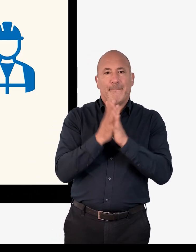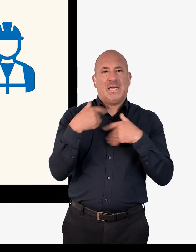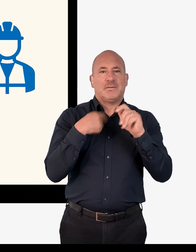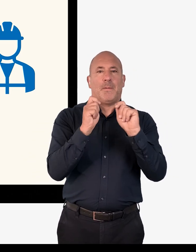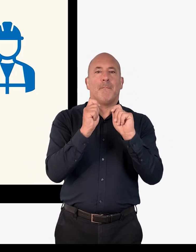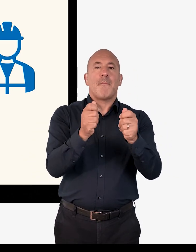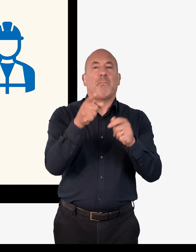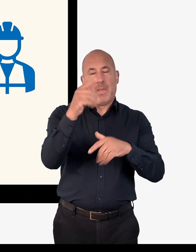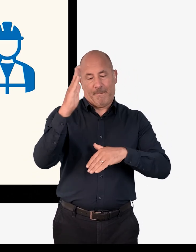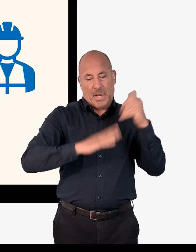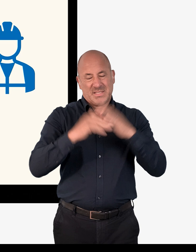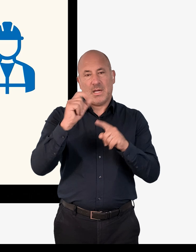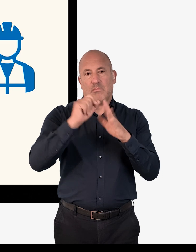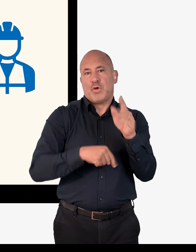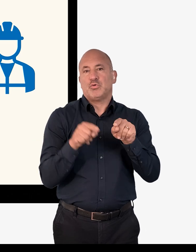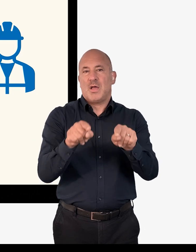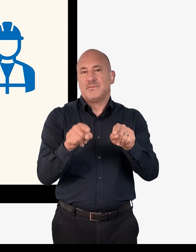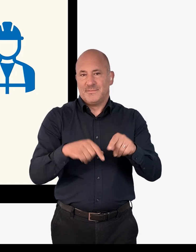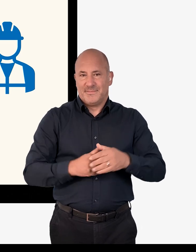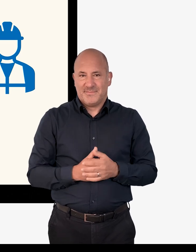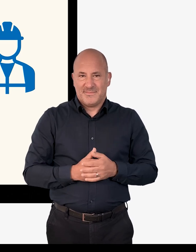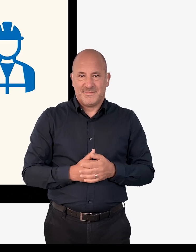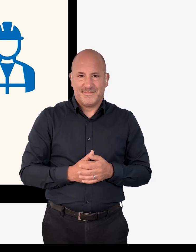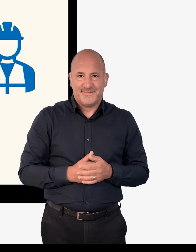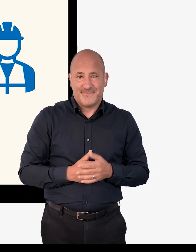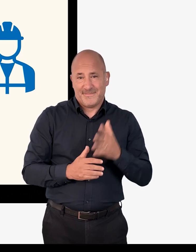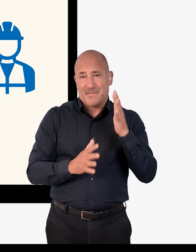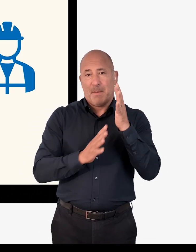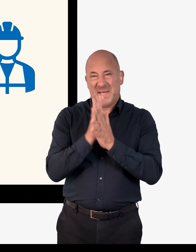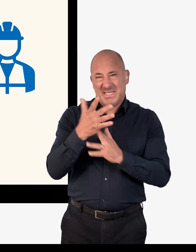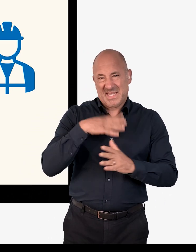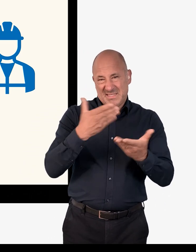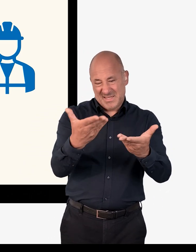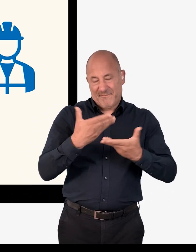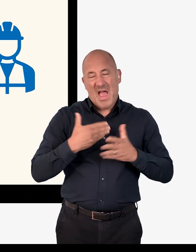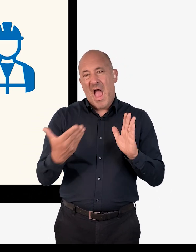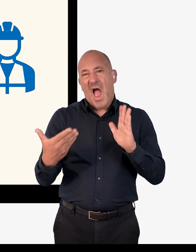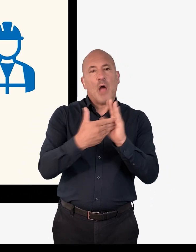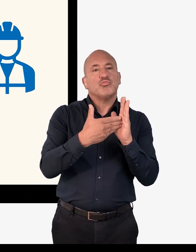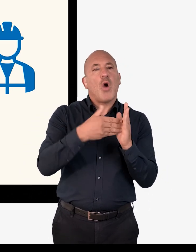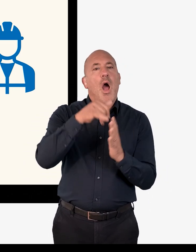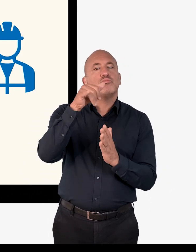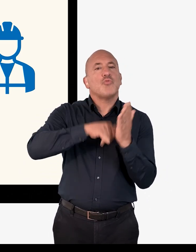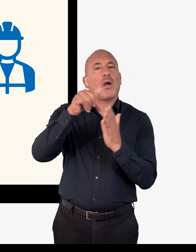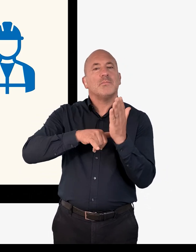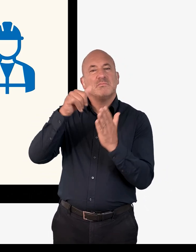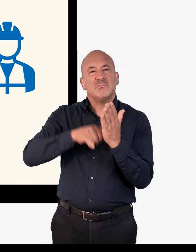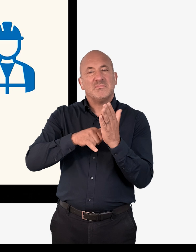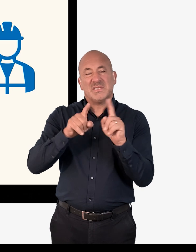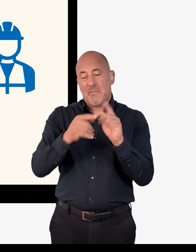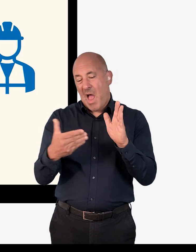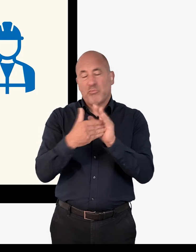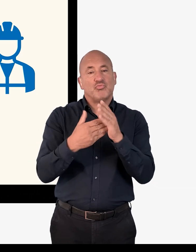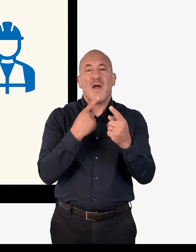any statutory approvals are required or apply. In this case, you'll be required to